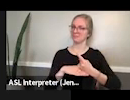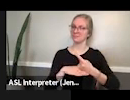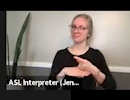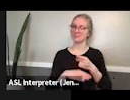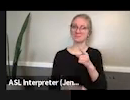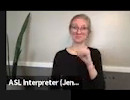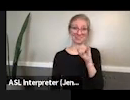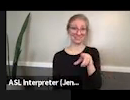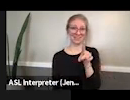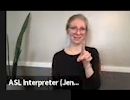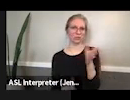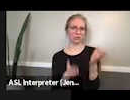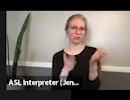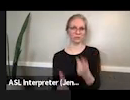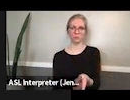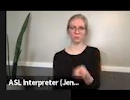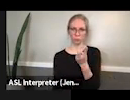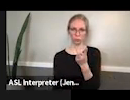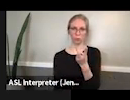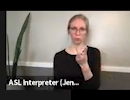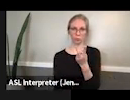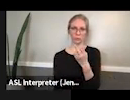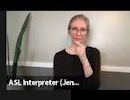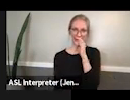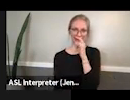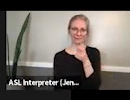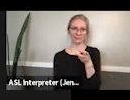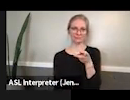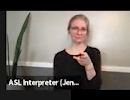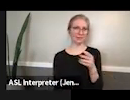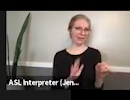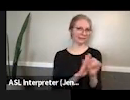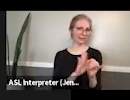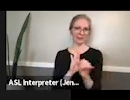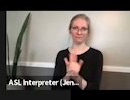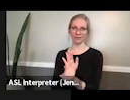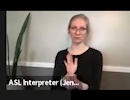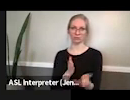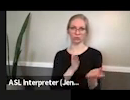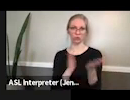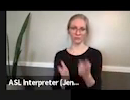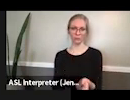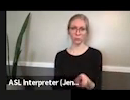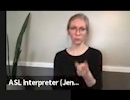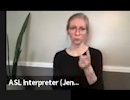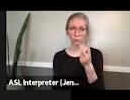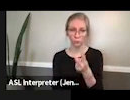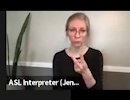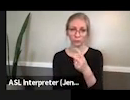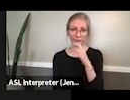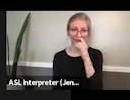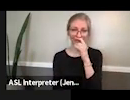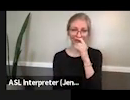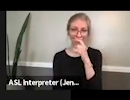Indiana served 2 kids, identified and served 2 kids, 2 out of